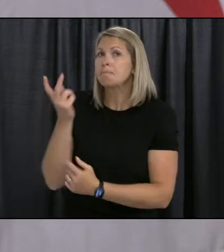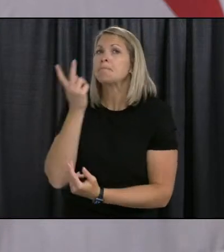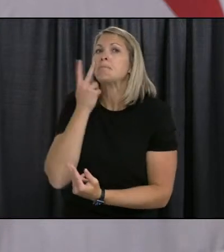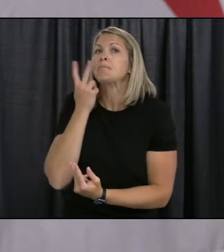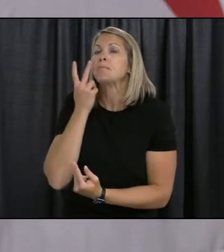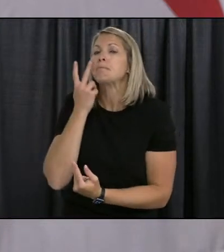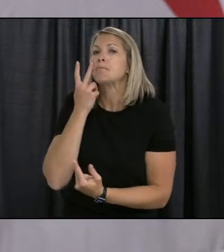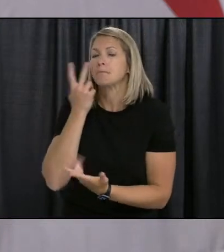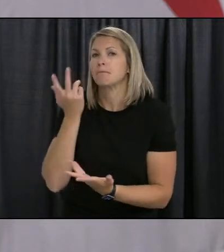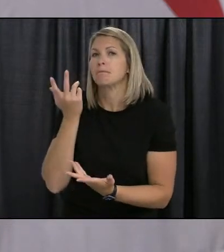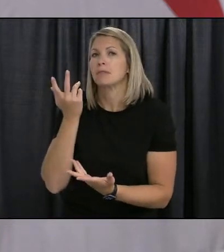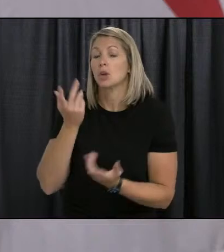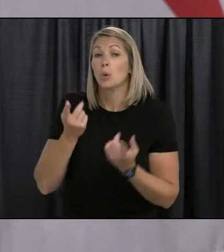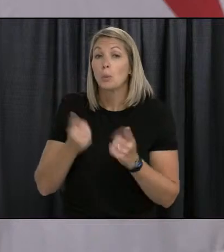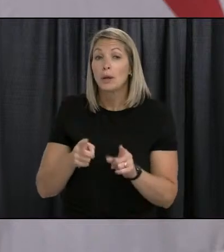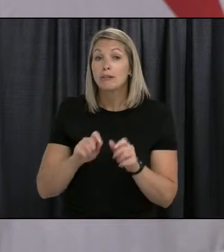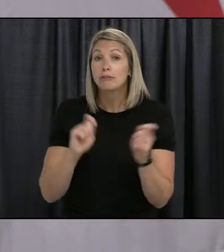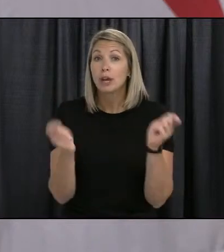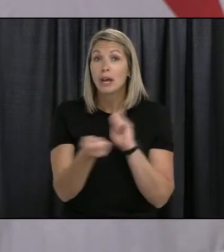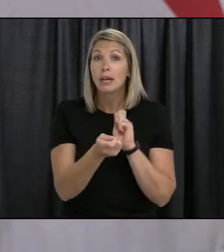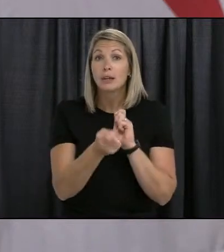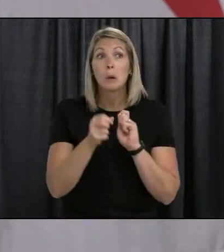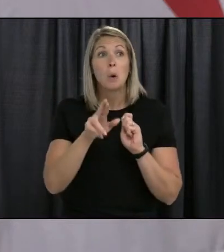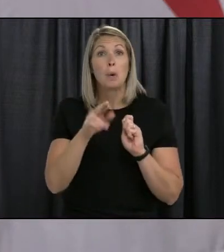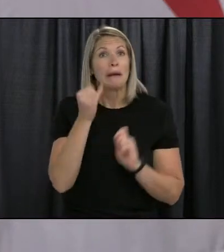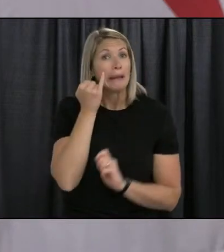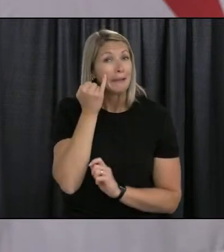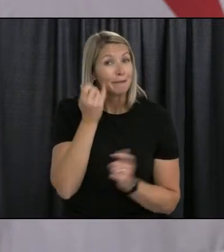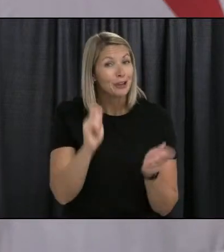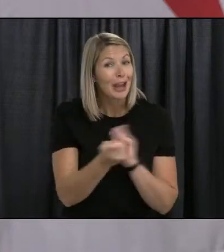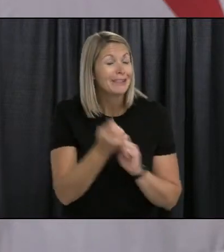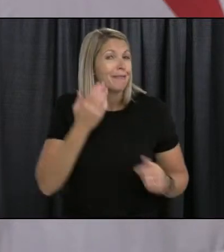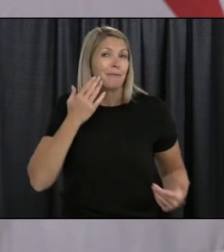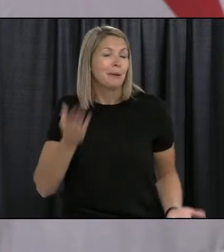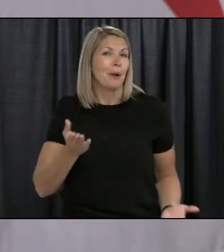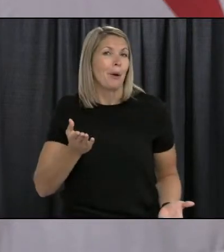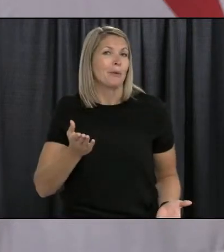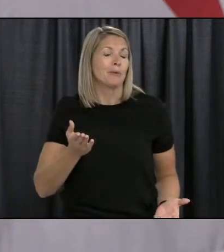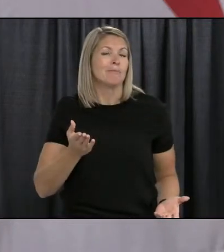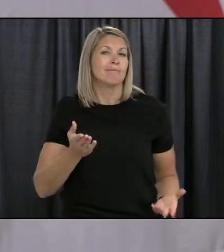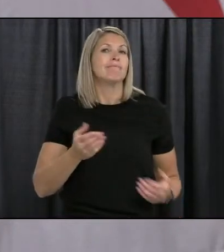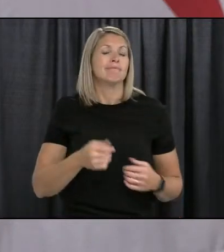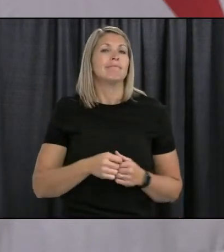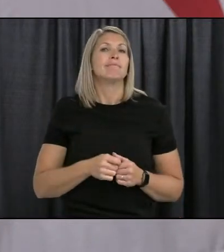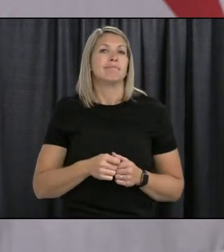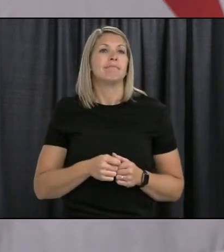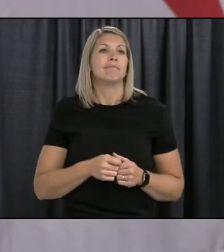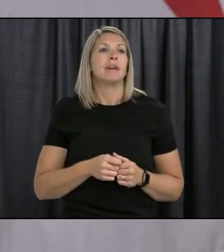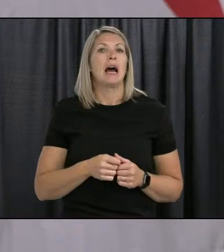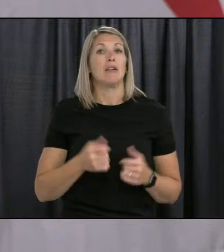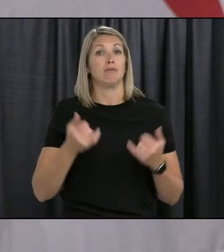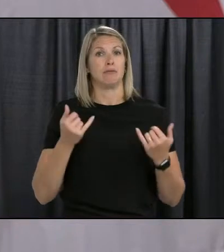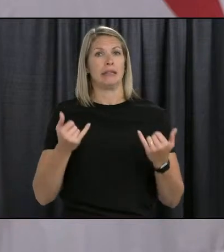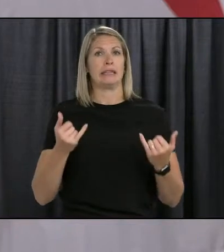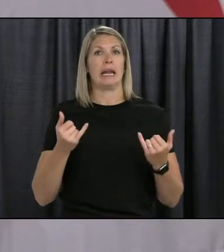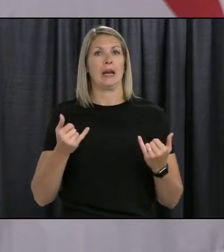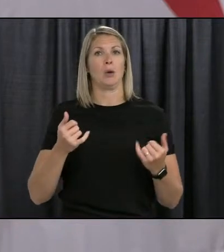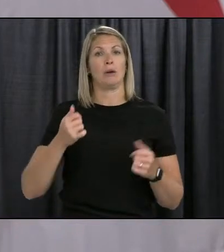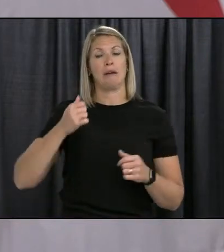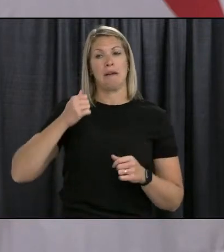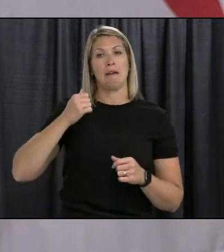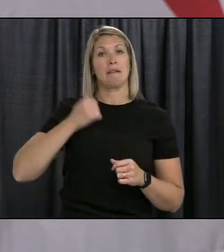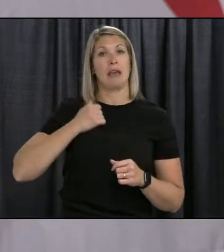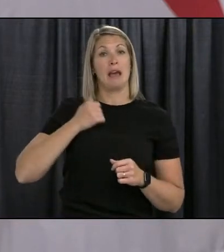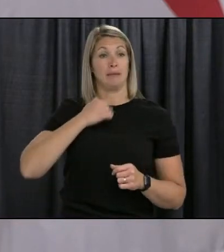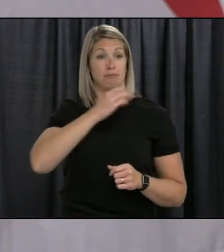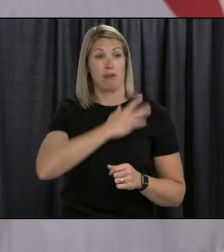change those or if we change them at all is another question, but it is something that I think a lot of jurisdictions are looking at. And now as children have